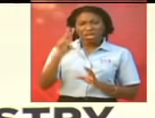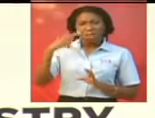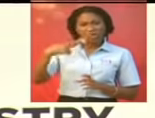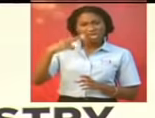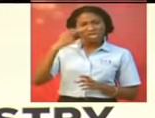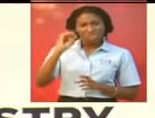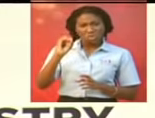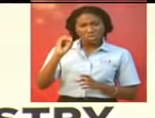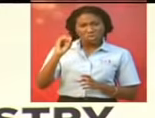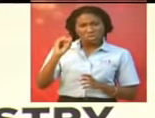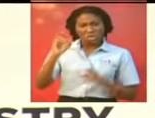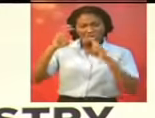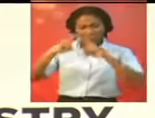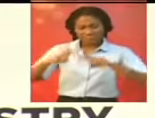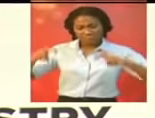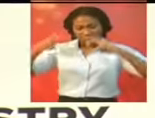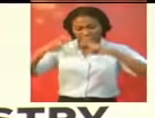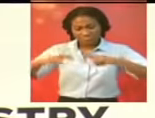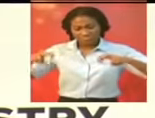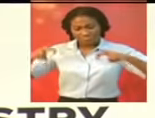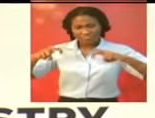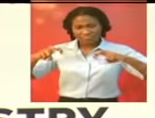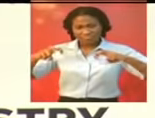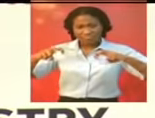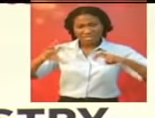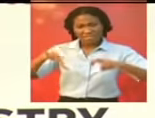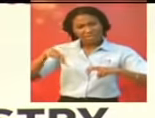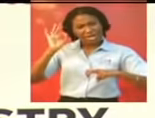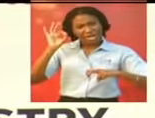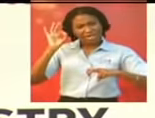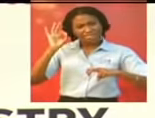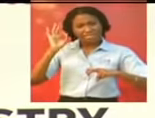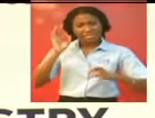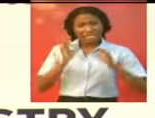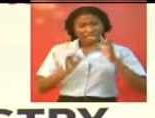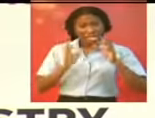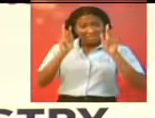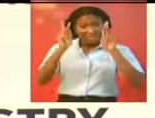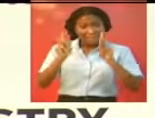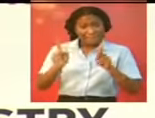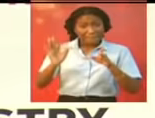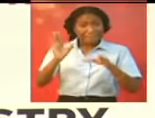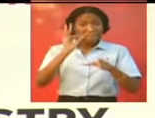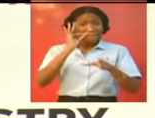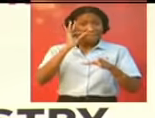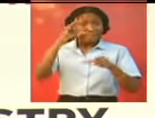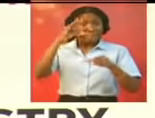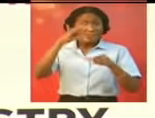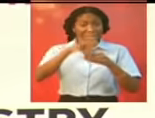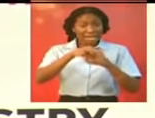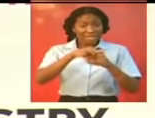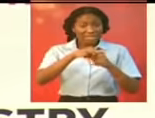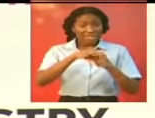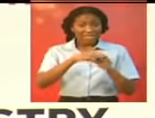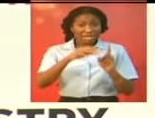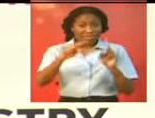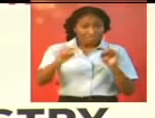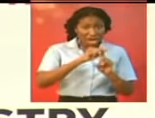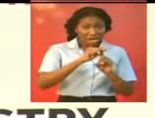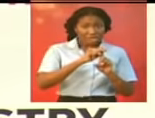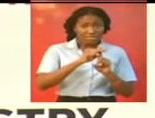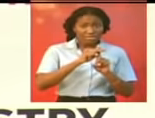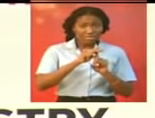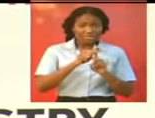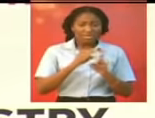assessment, it really depends on the epidemiological stage that the country is at. So we look at a number